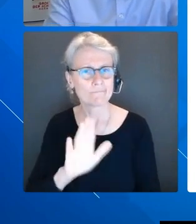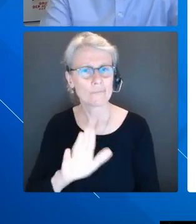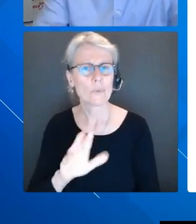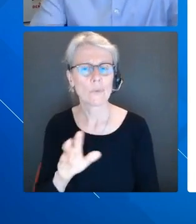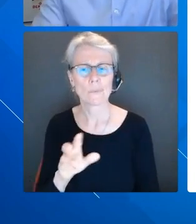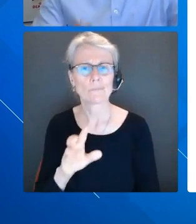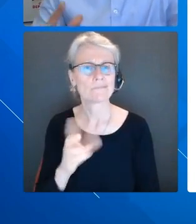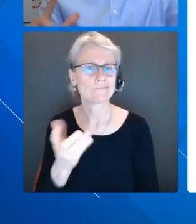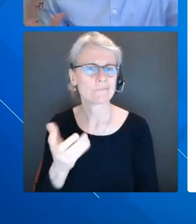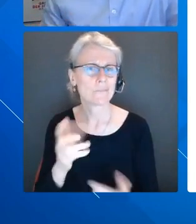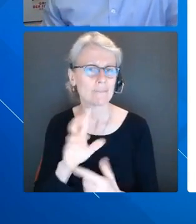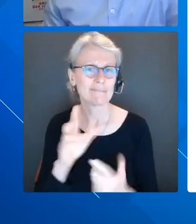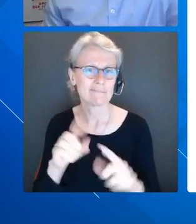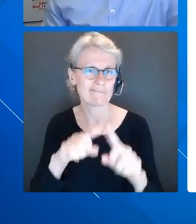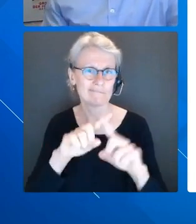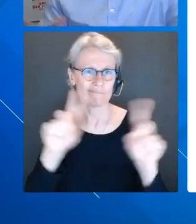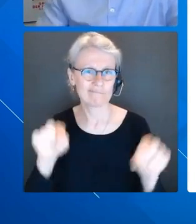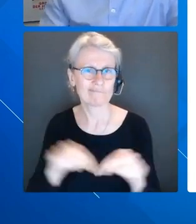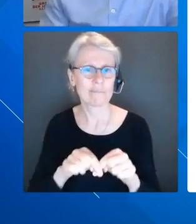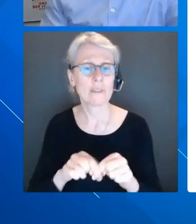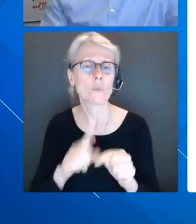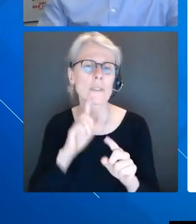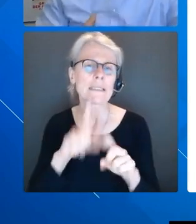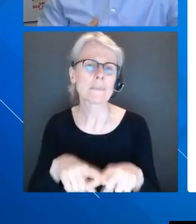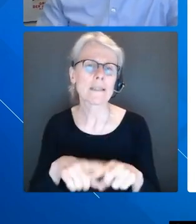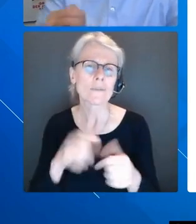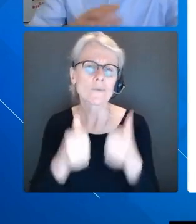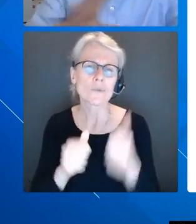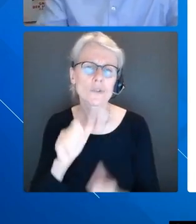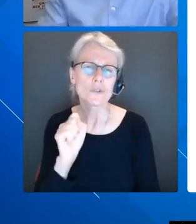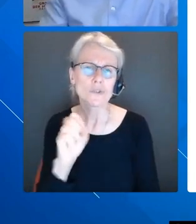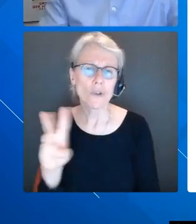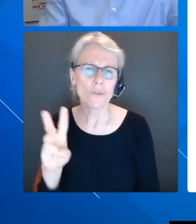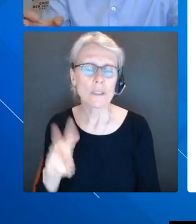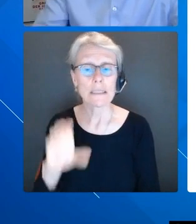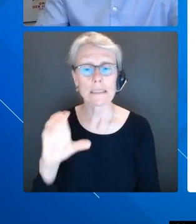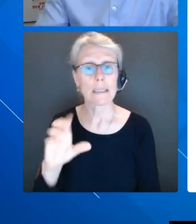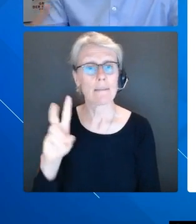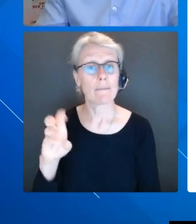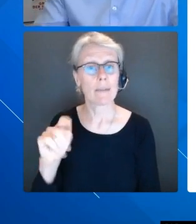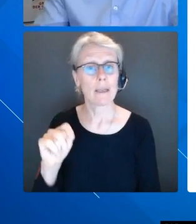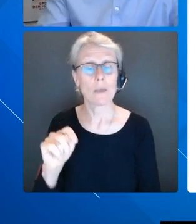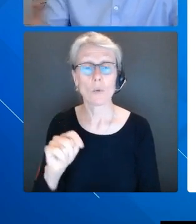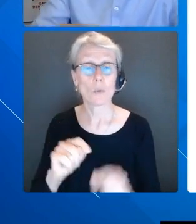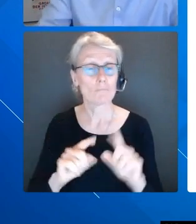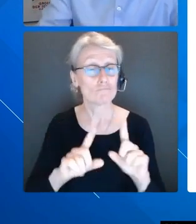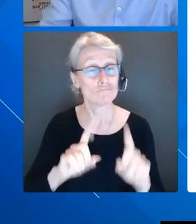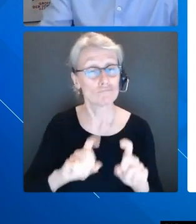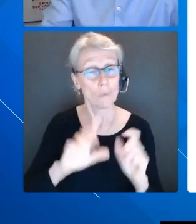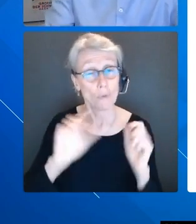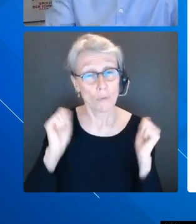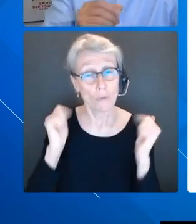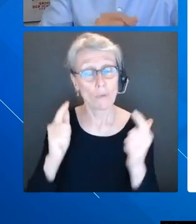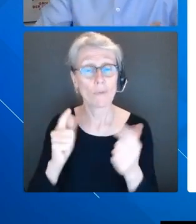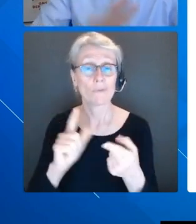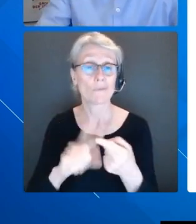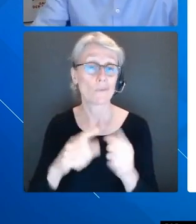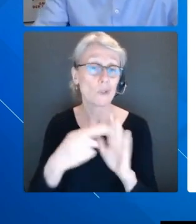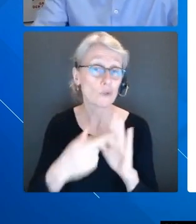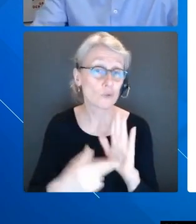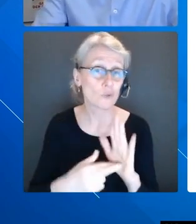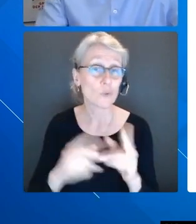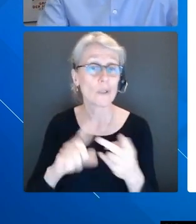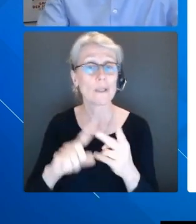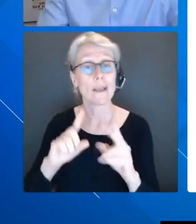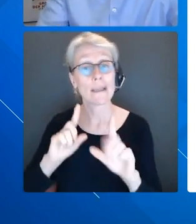works. It's kind of heavily dependent on the software. So like Cvent products, we test them all, especially ones like registration and attendee hub that are very